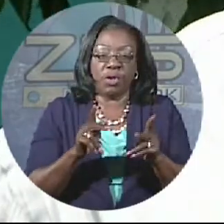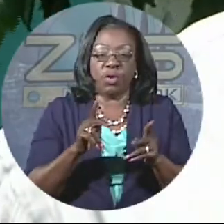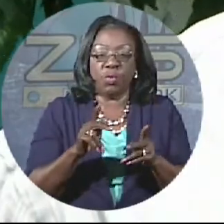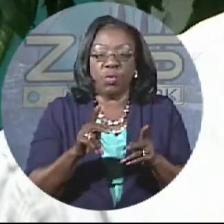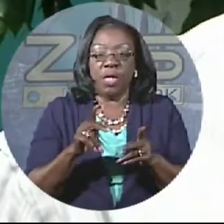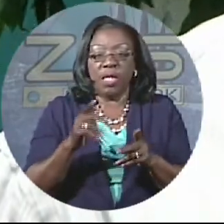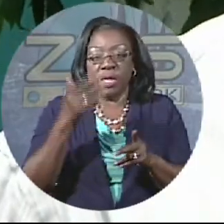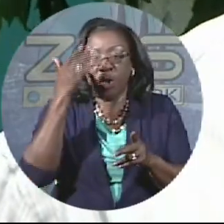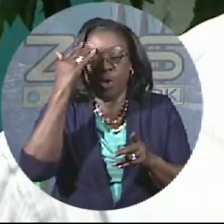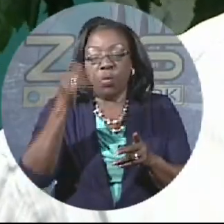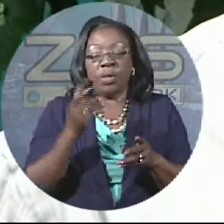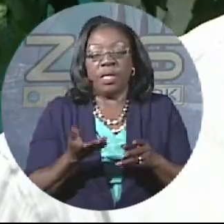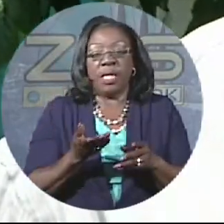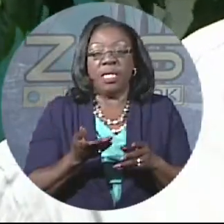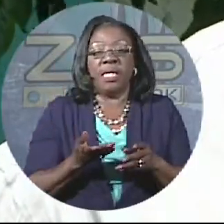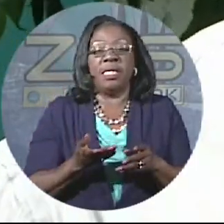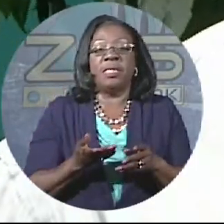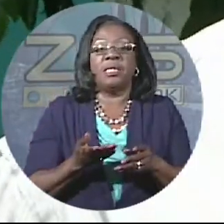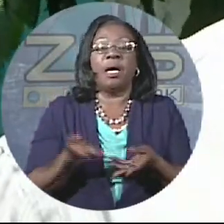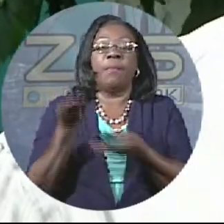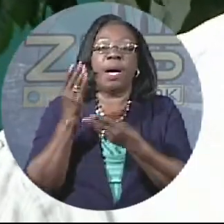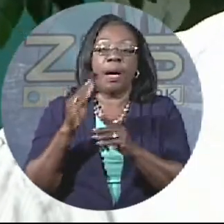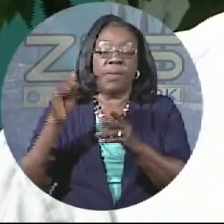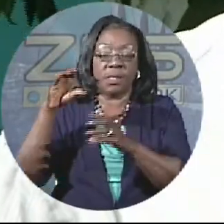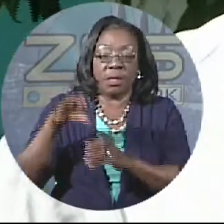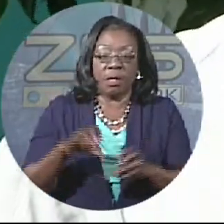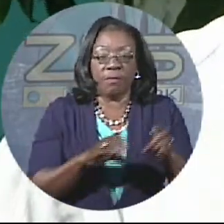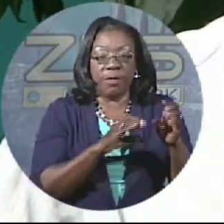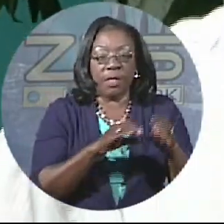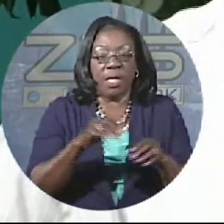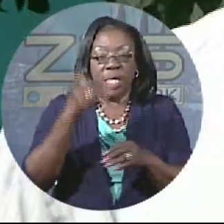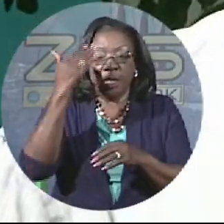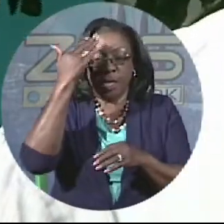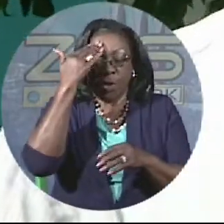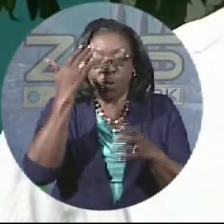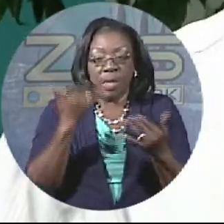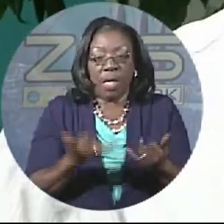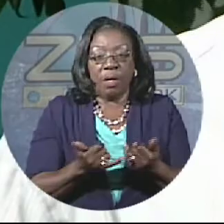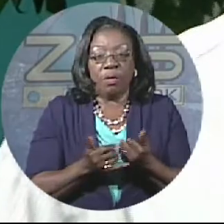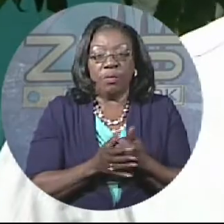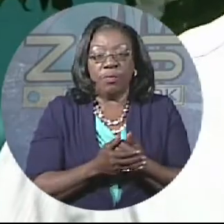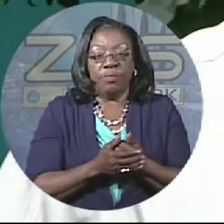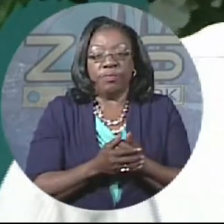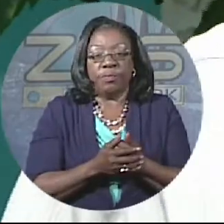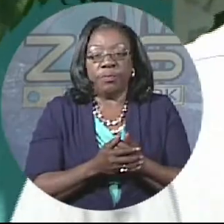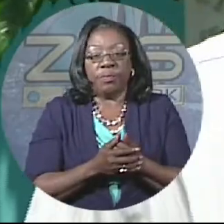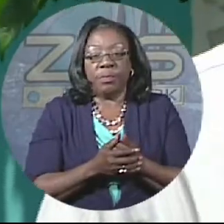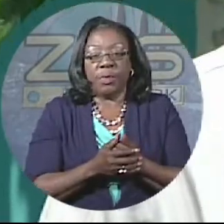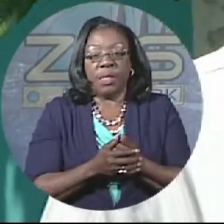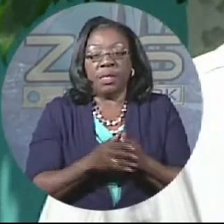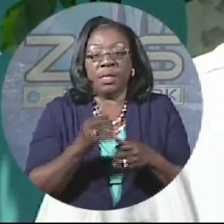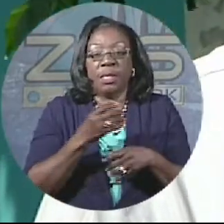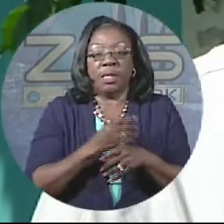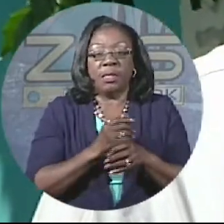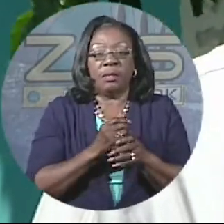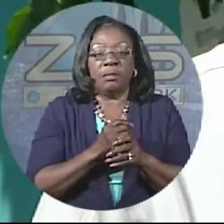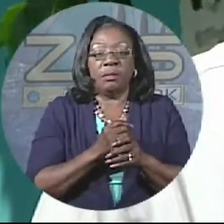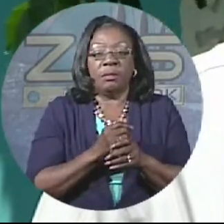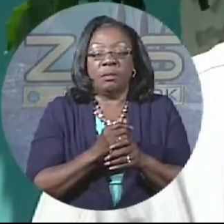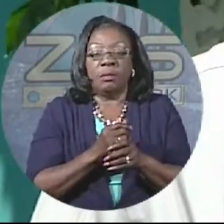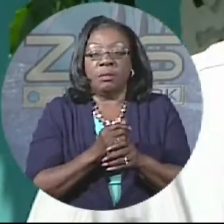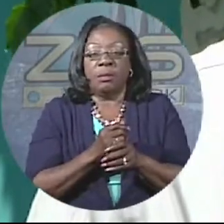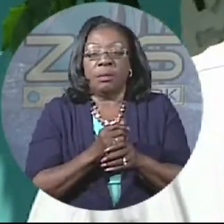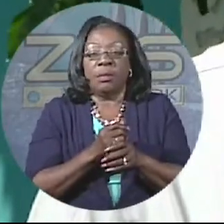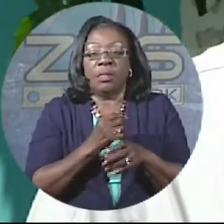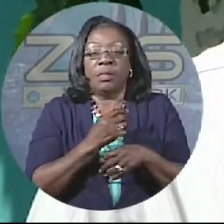know there's a Bahamas Carnival knows now, who didn't pay attention. I'm sure they're Googling, let me see this Banana Republic that changes decision like this after it's